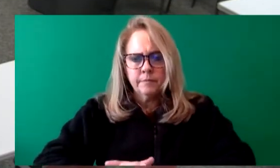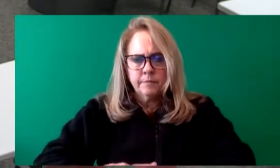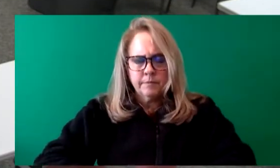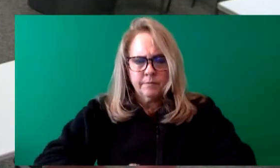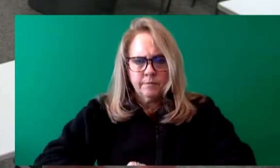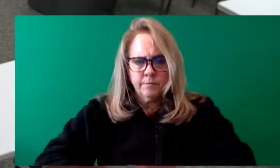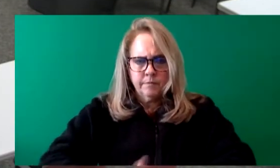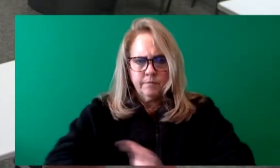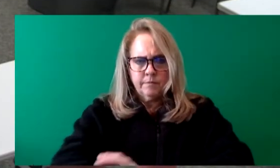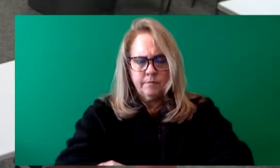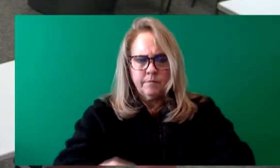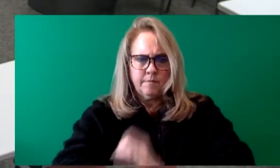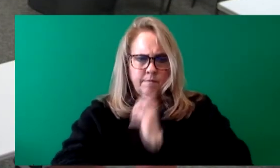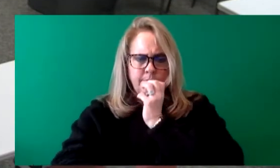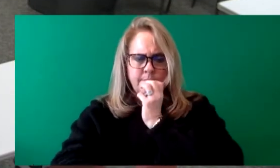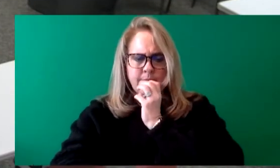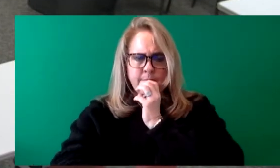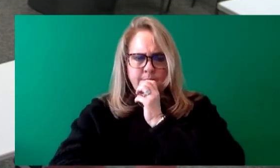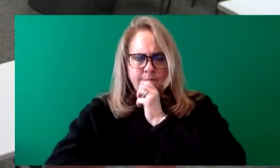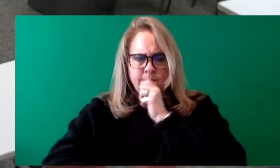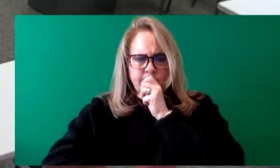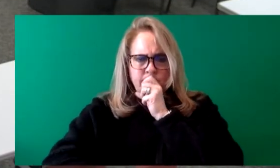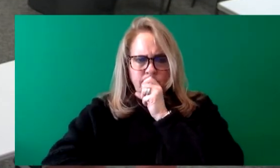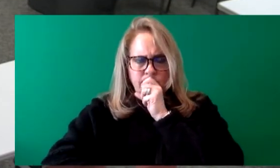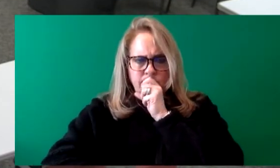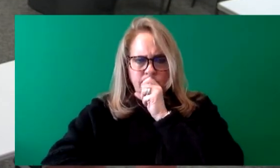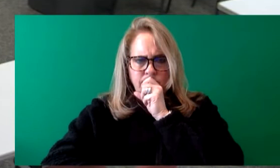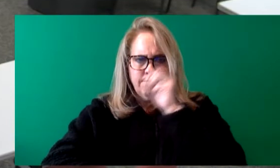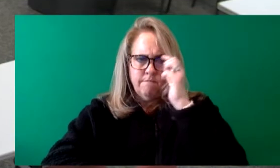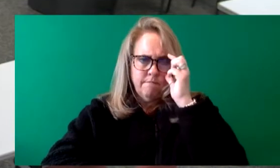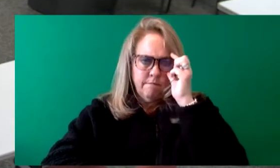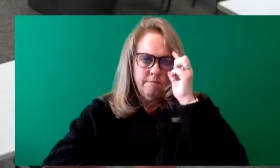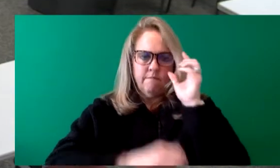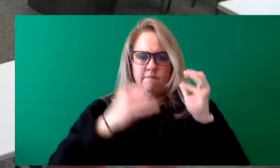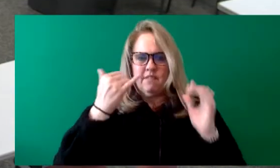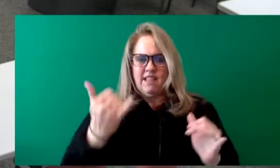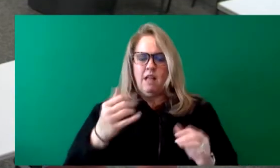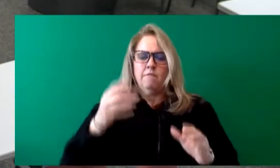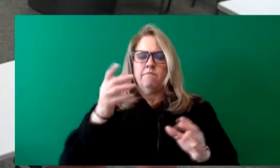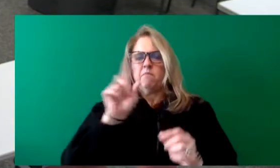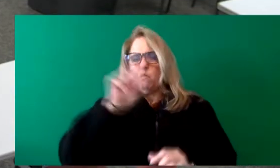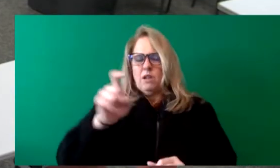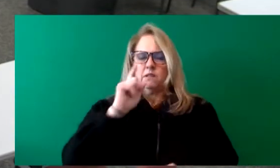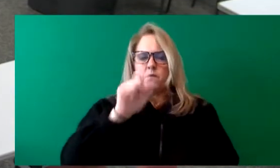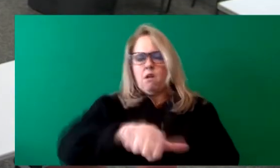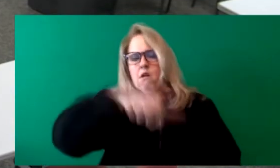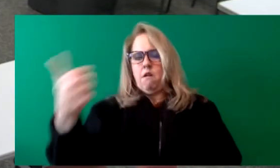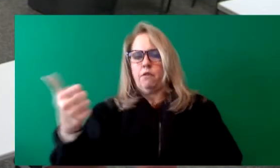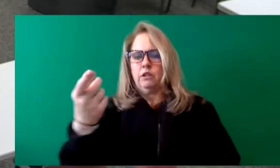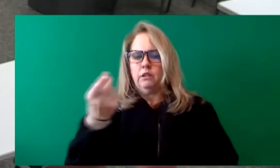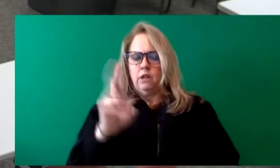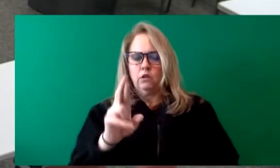First, a question for Dr. Urbina. And I'll just look up, hopefully you can hear me.